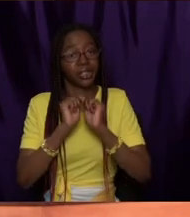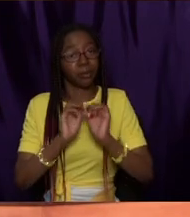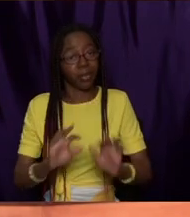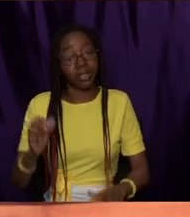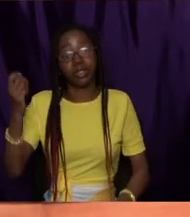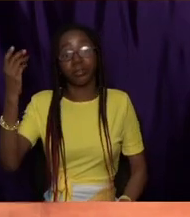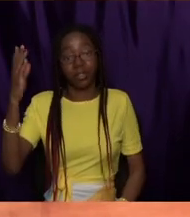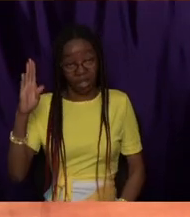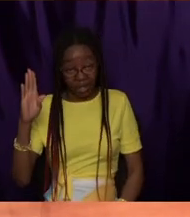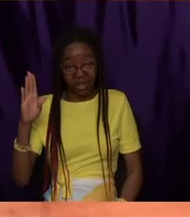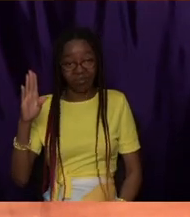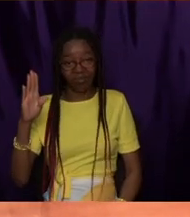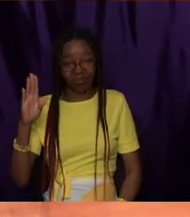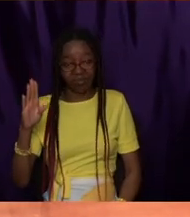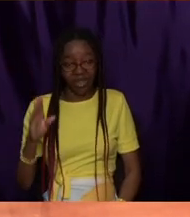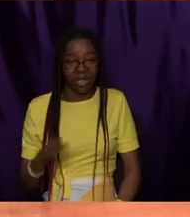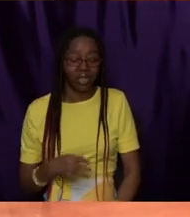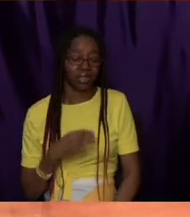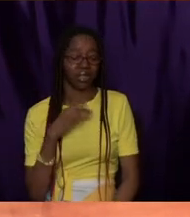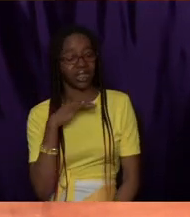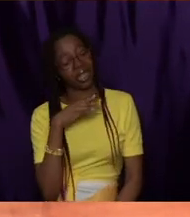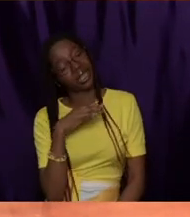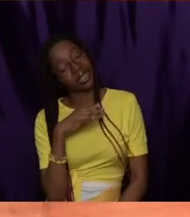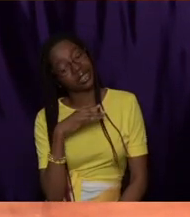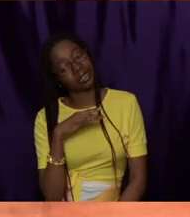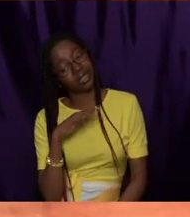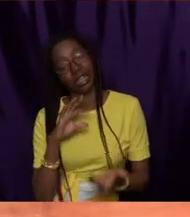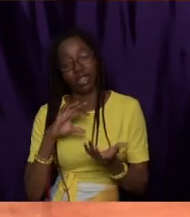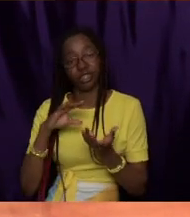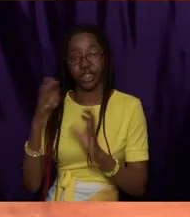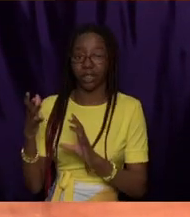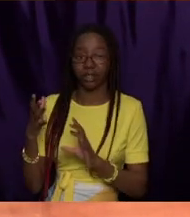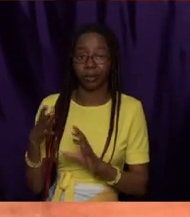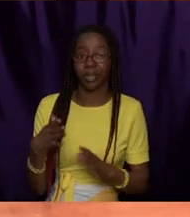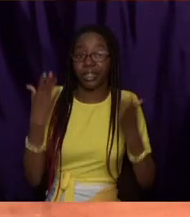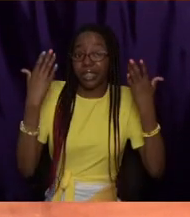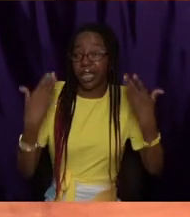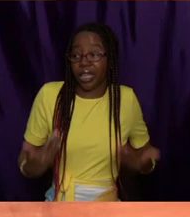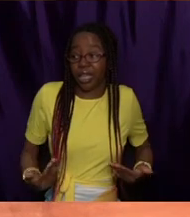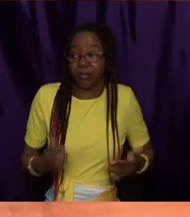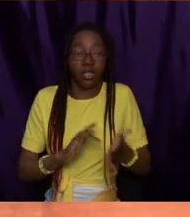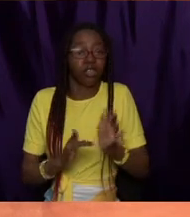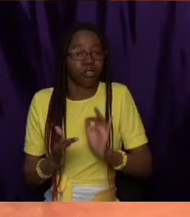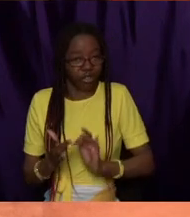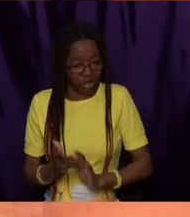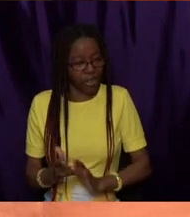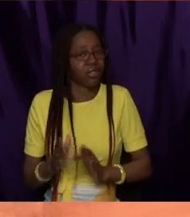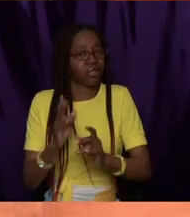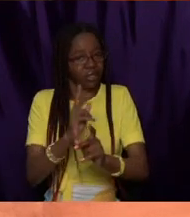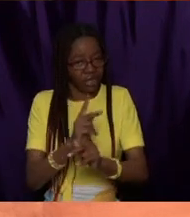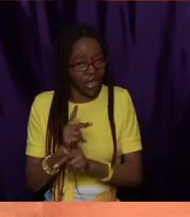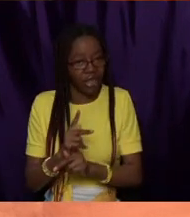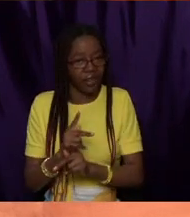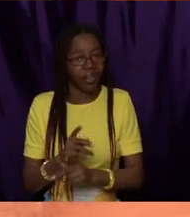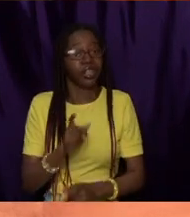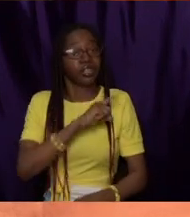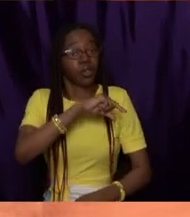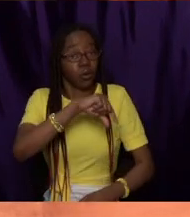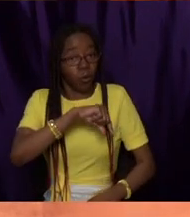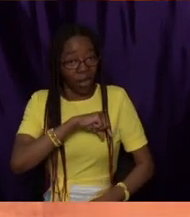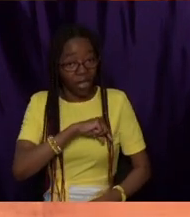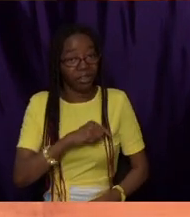God. As stanky and wretched as I am, Jesus came to qualify